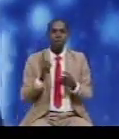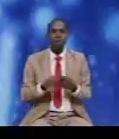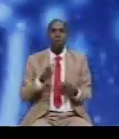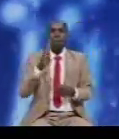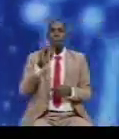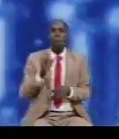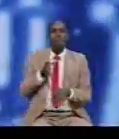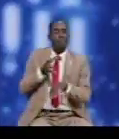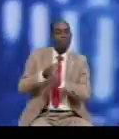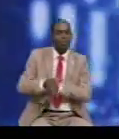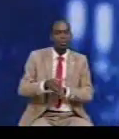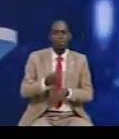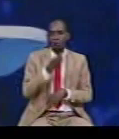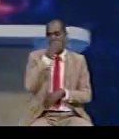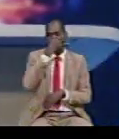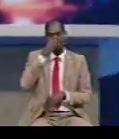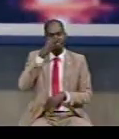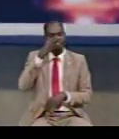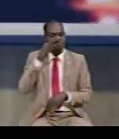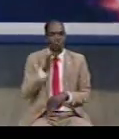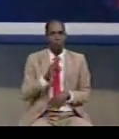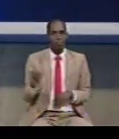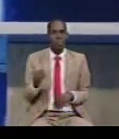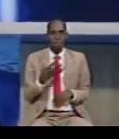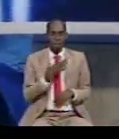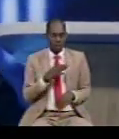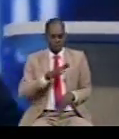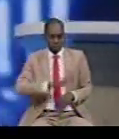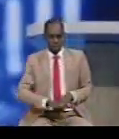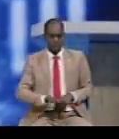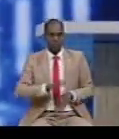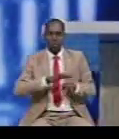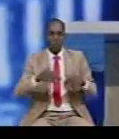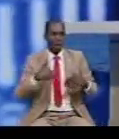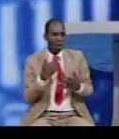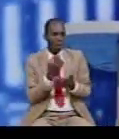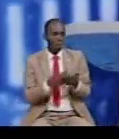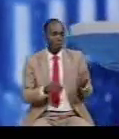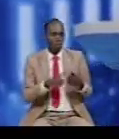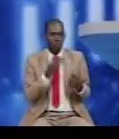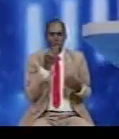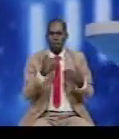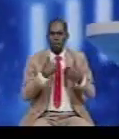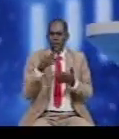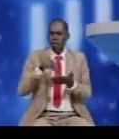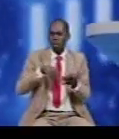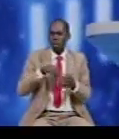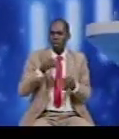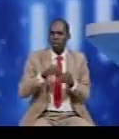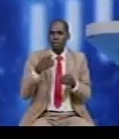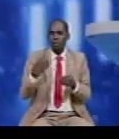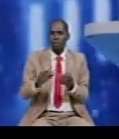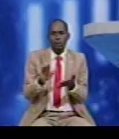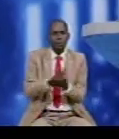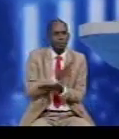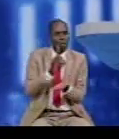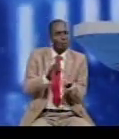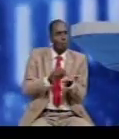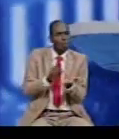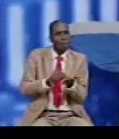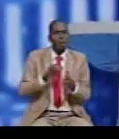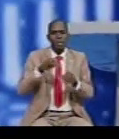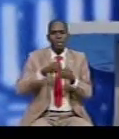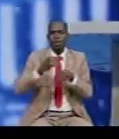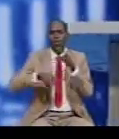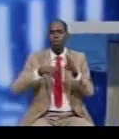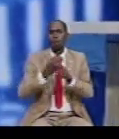we do? The little child does not have what to eat. Have you noticed, have you read the news in the world, how many people